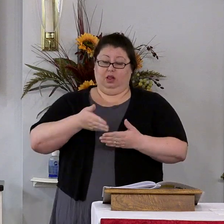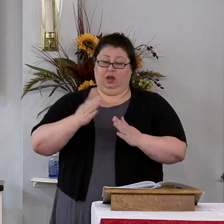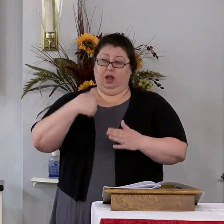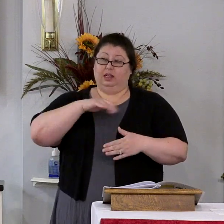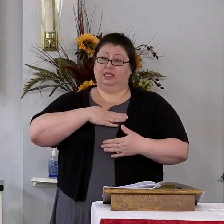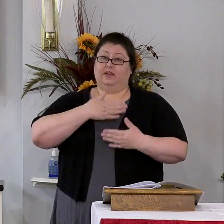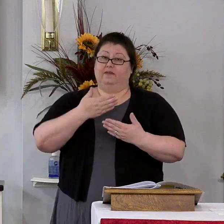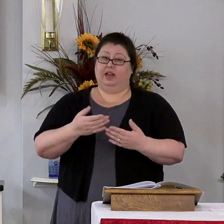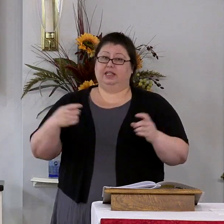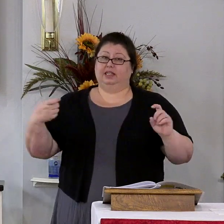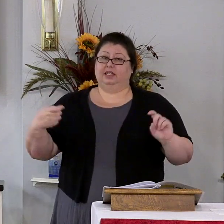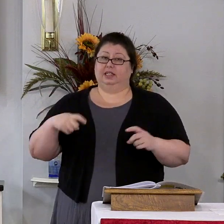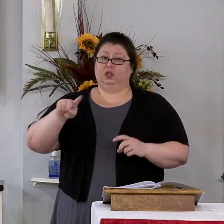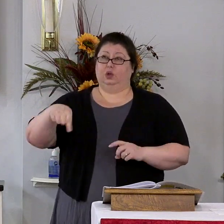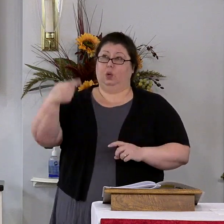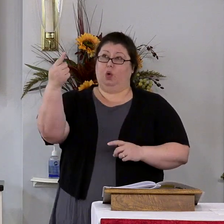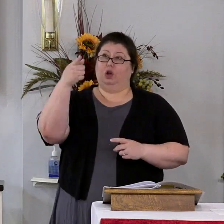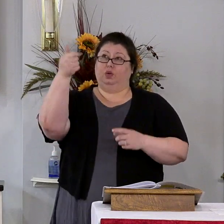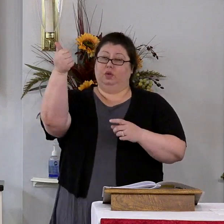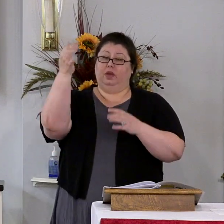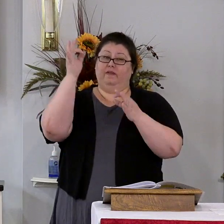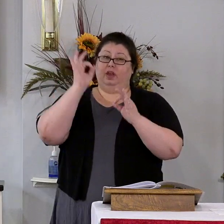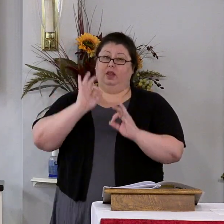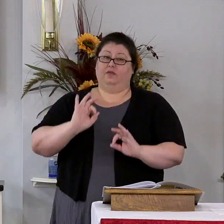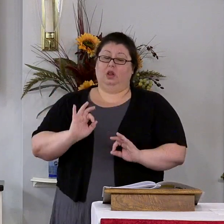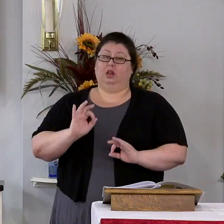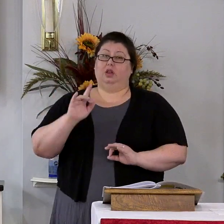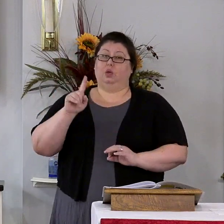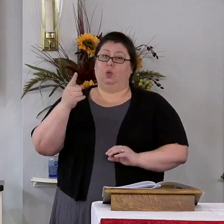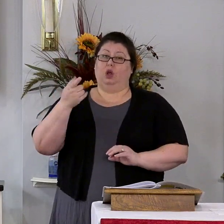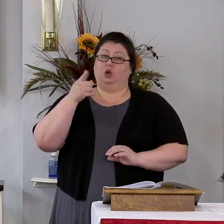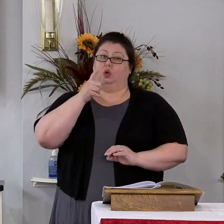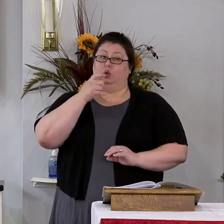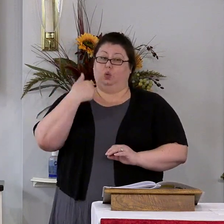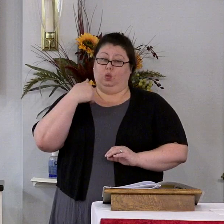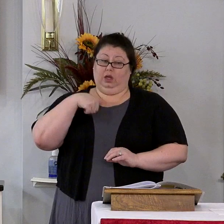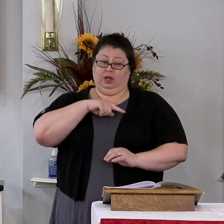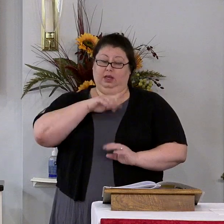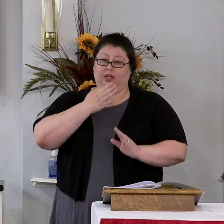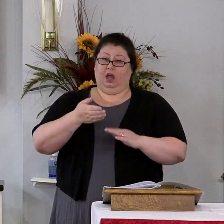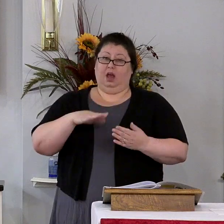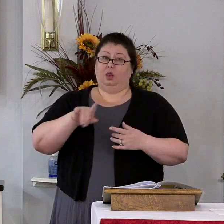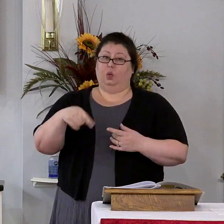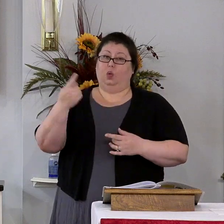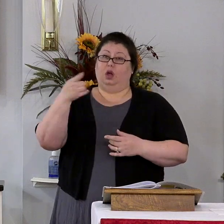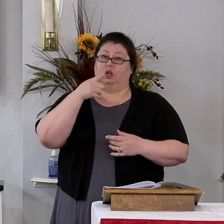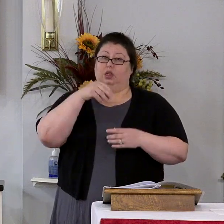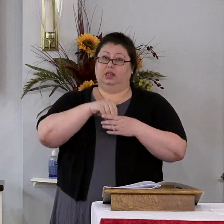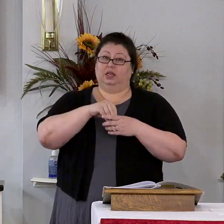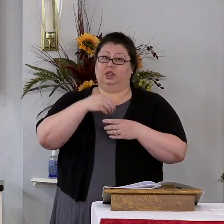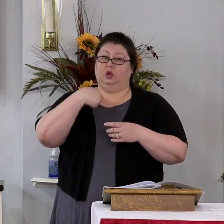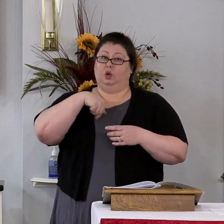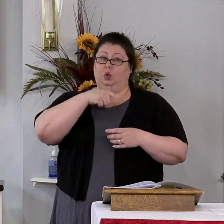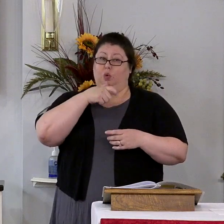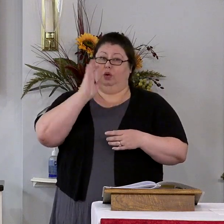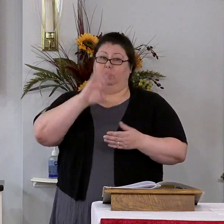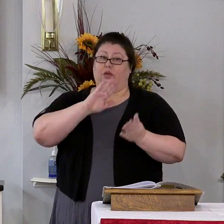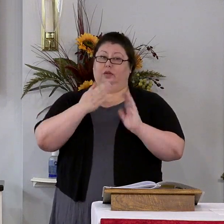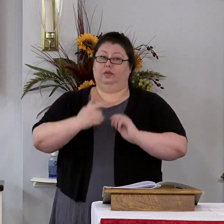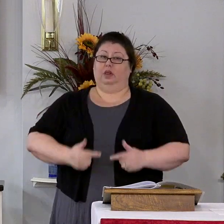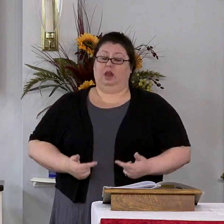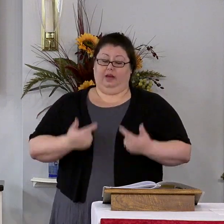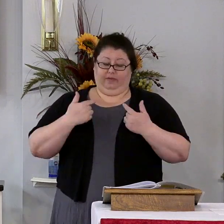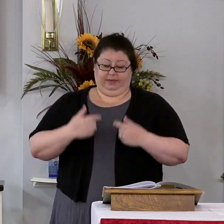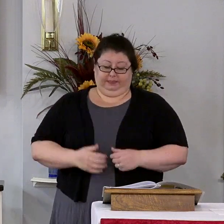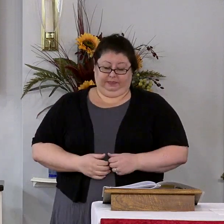our sin to the one who is faithful, the one with whom we die, the one in whom we come alive.